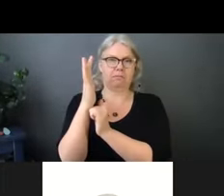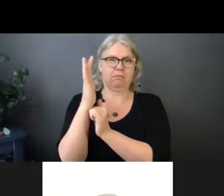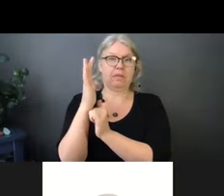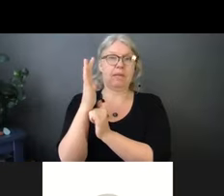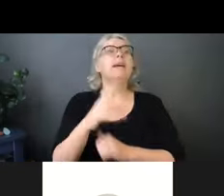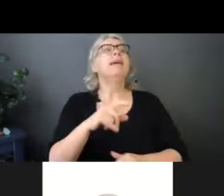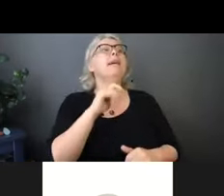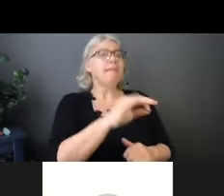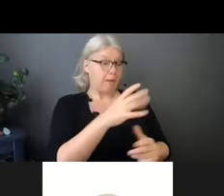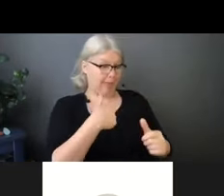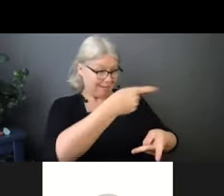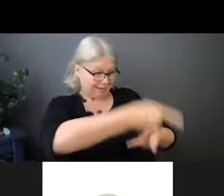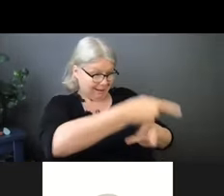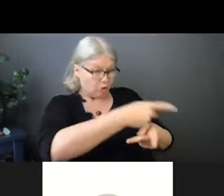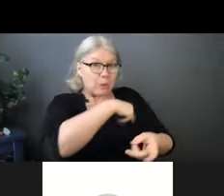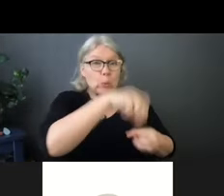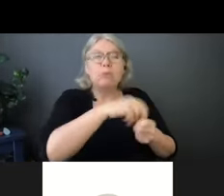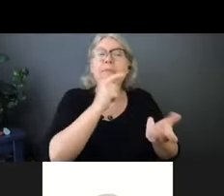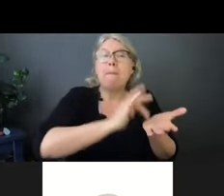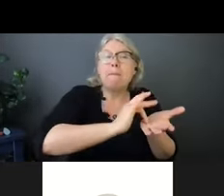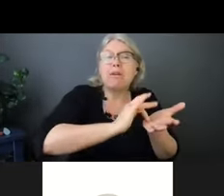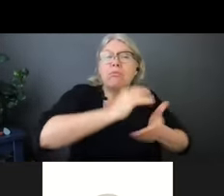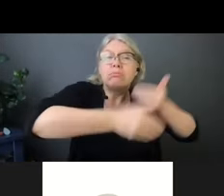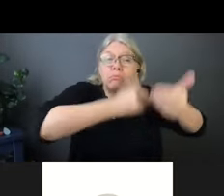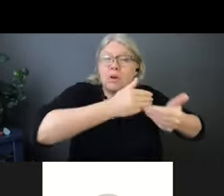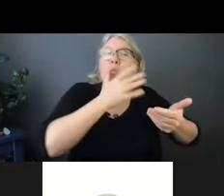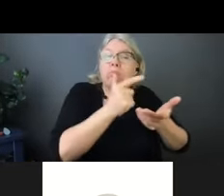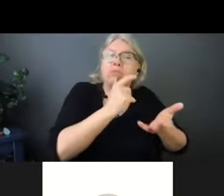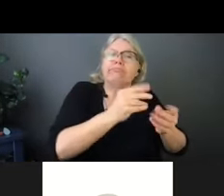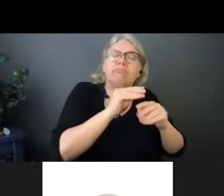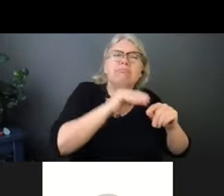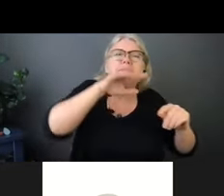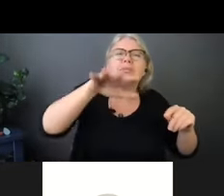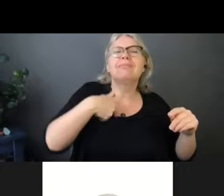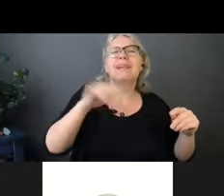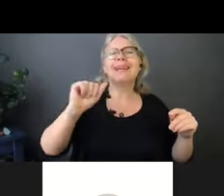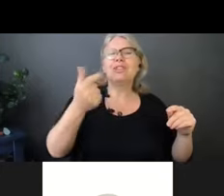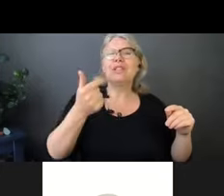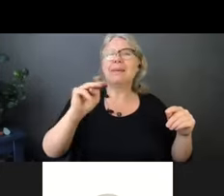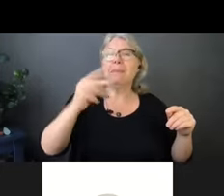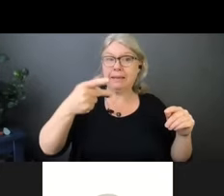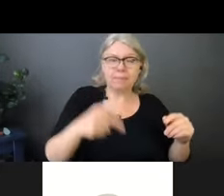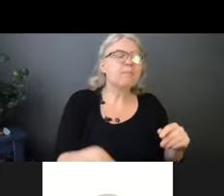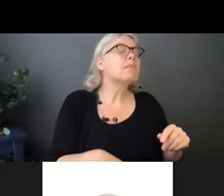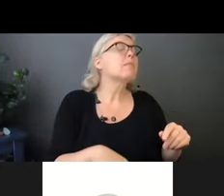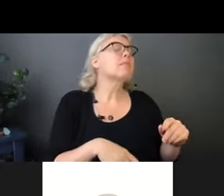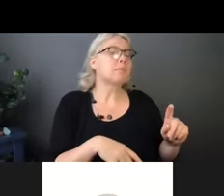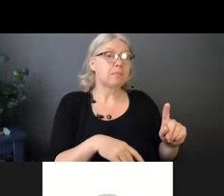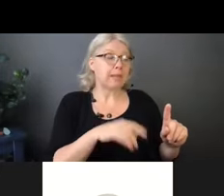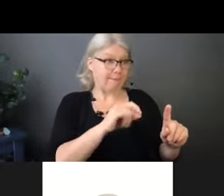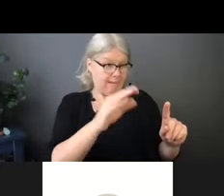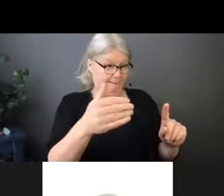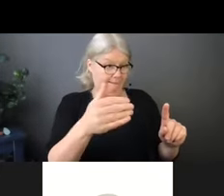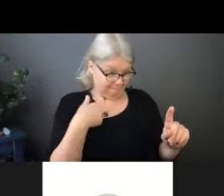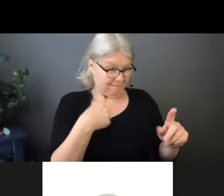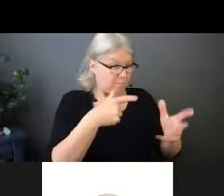I